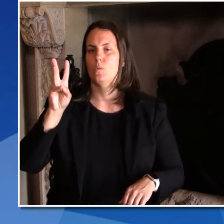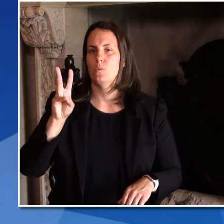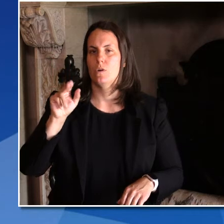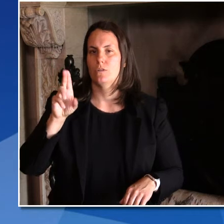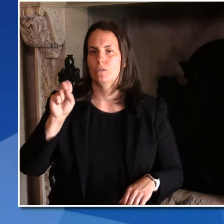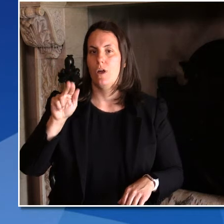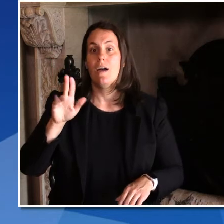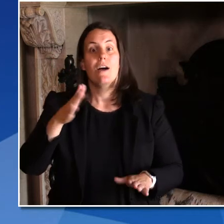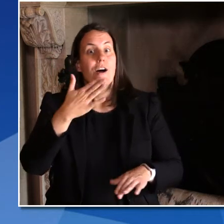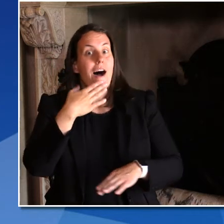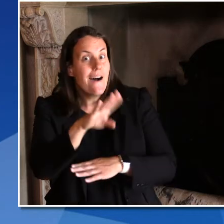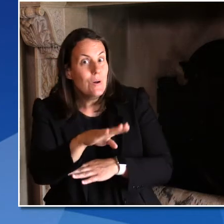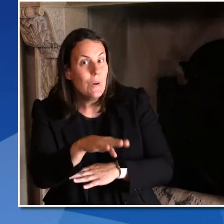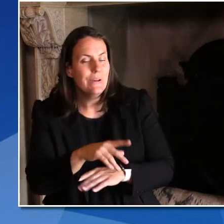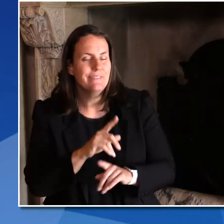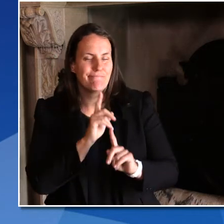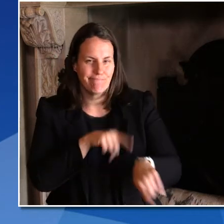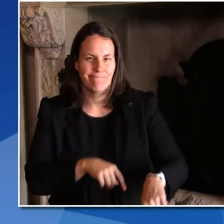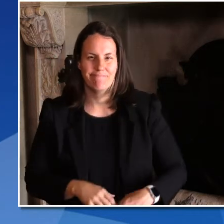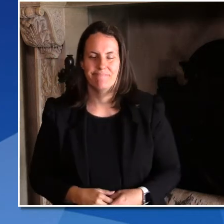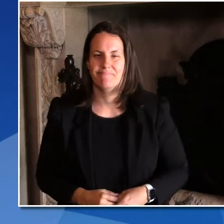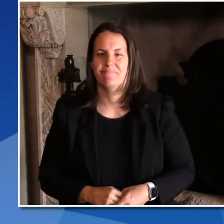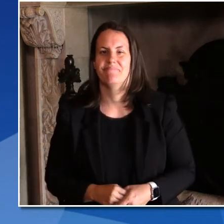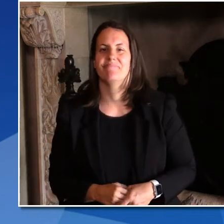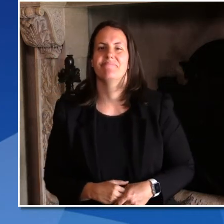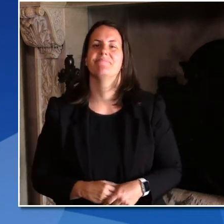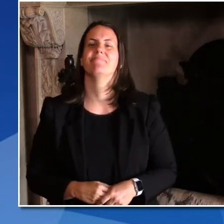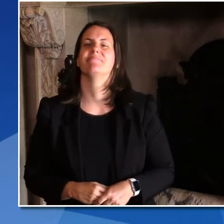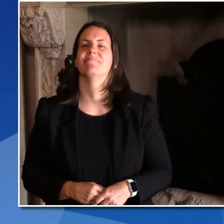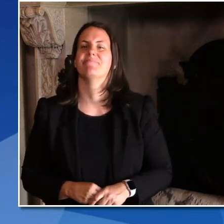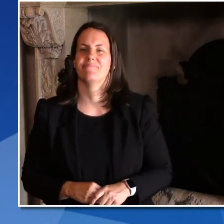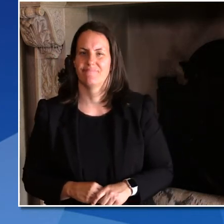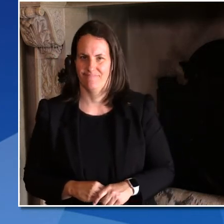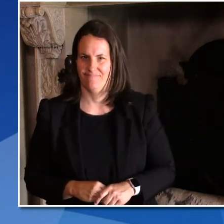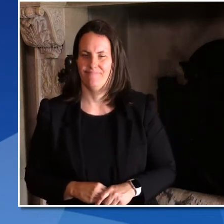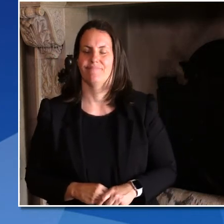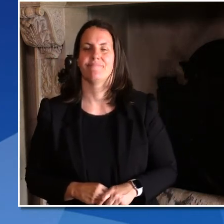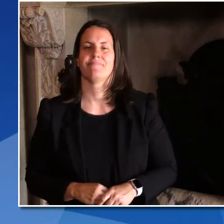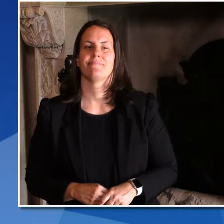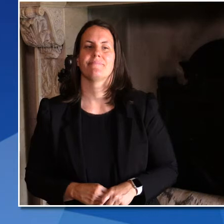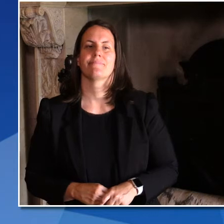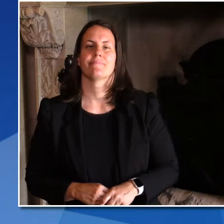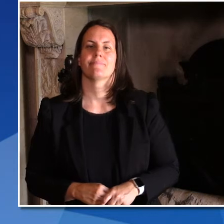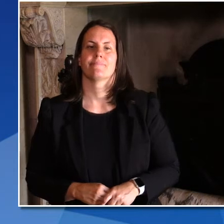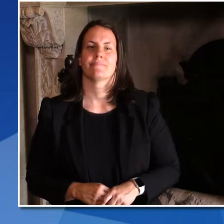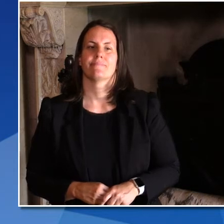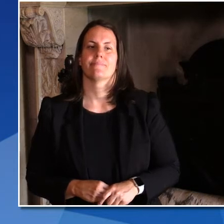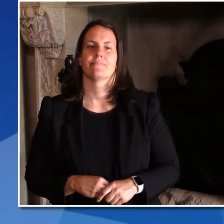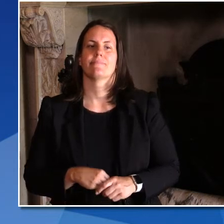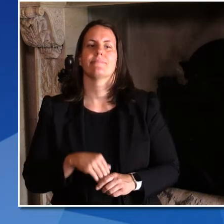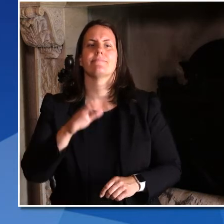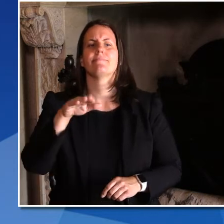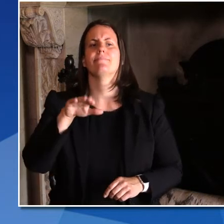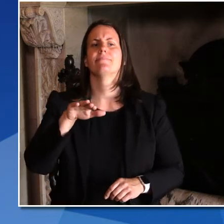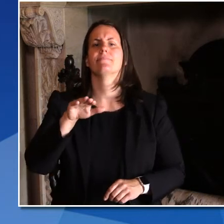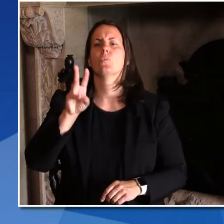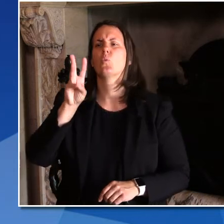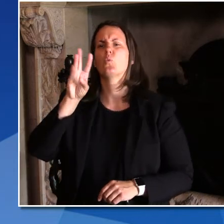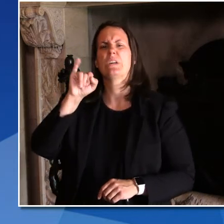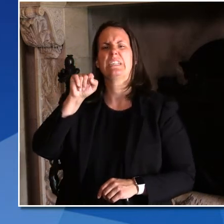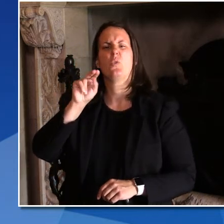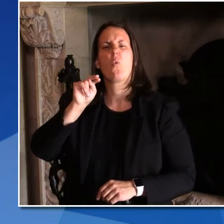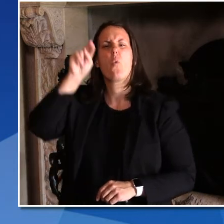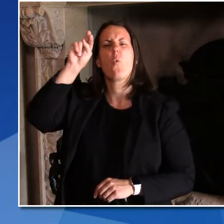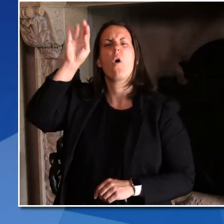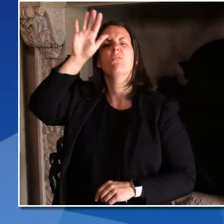Good afternoon. So my viewing area is the north region of Wisconsin, from as far south as Adams County